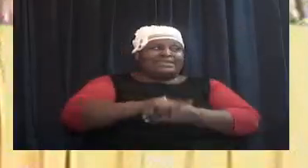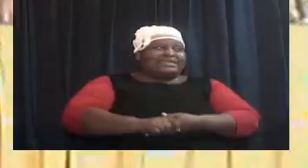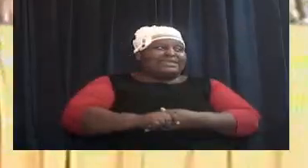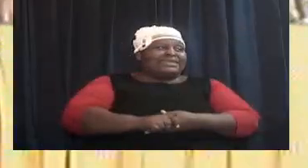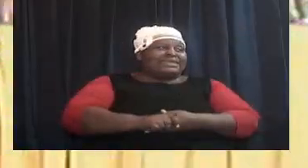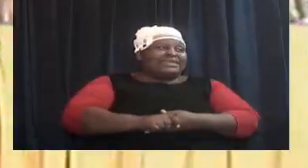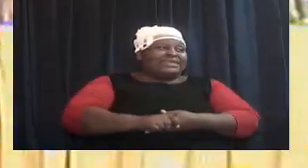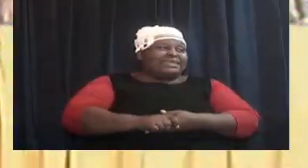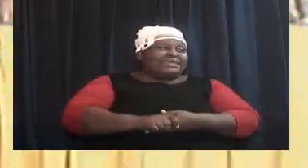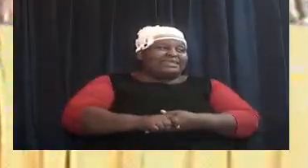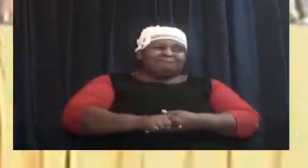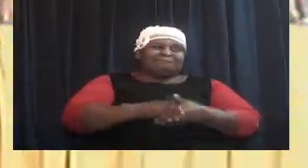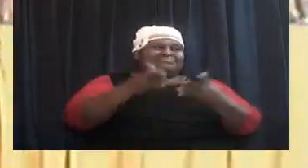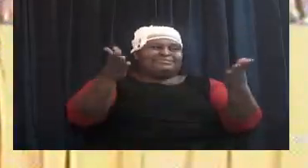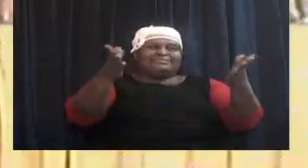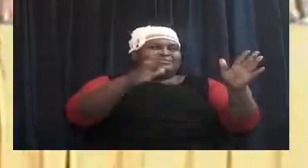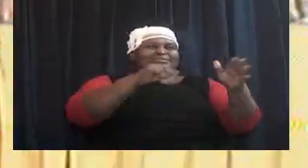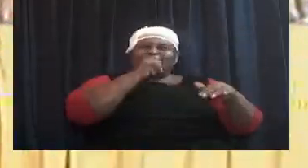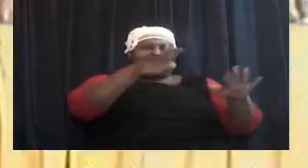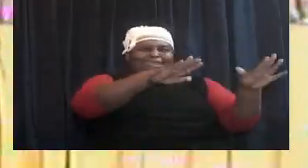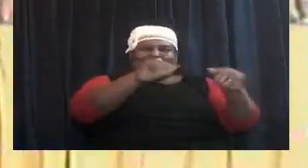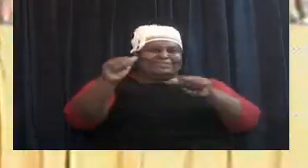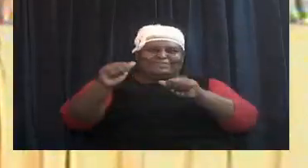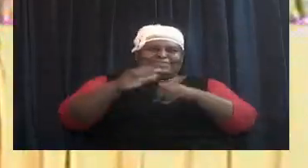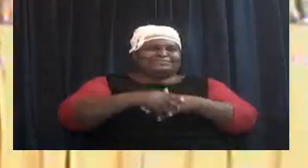I mean, we're not going nowhere, right?